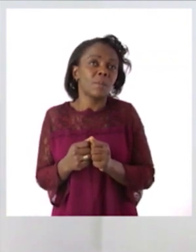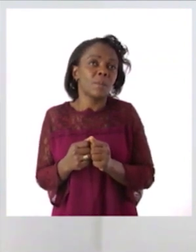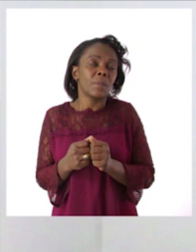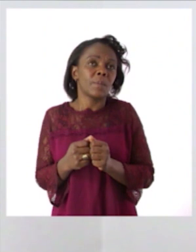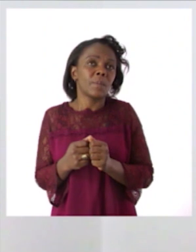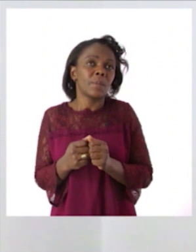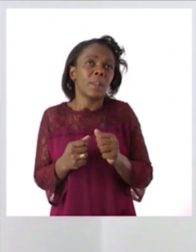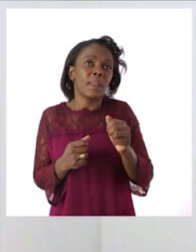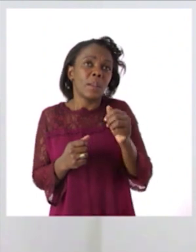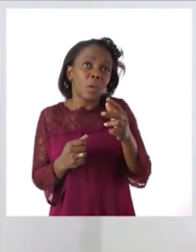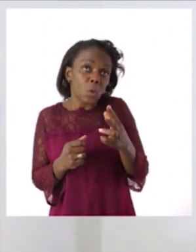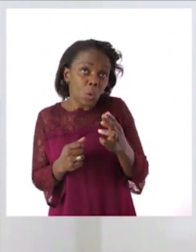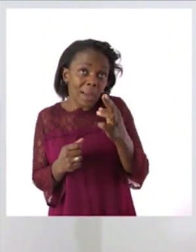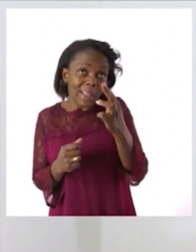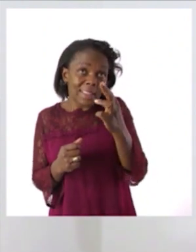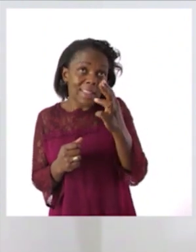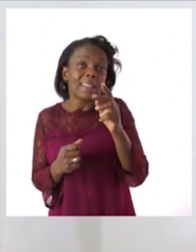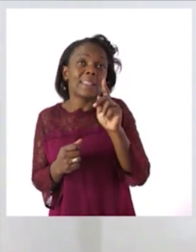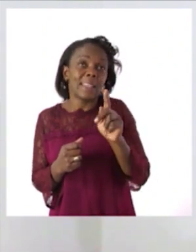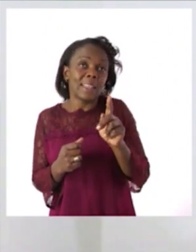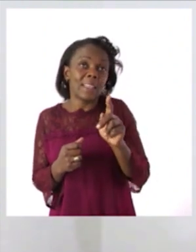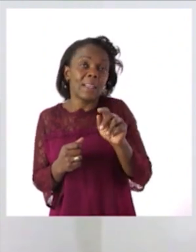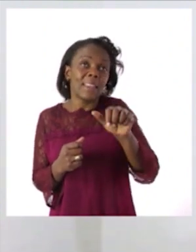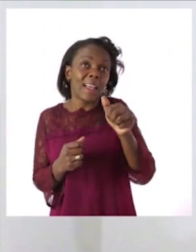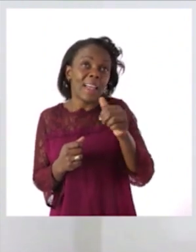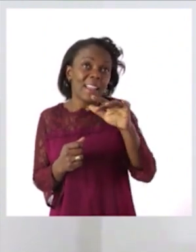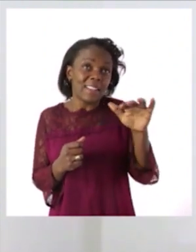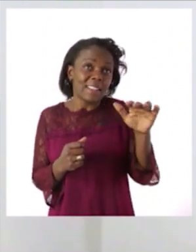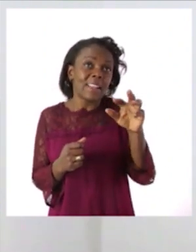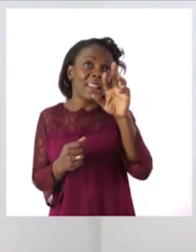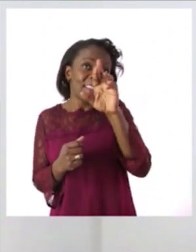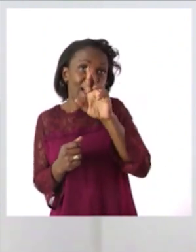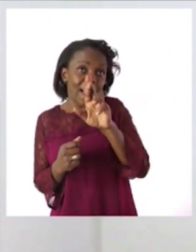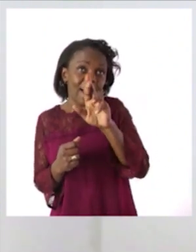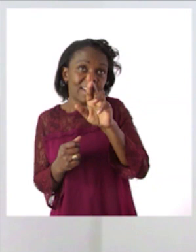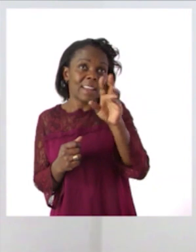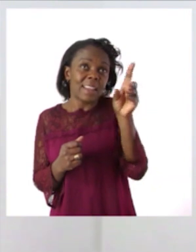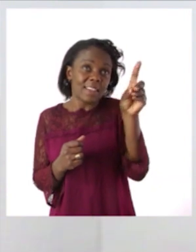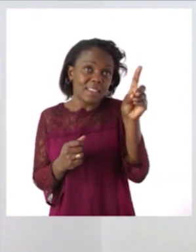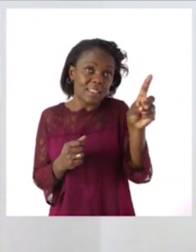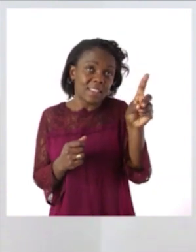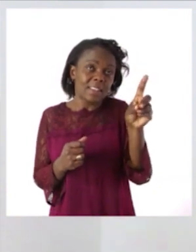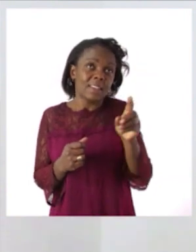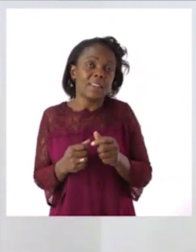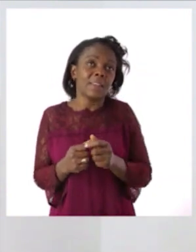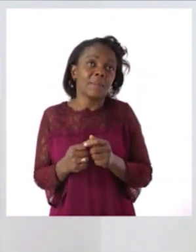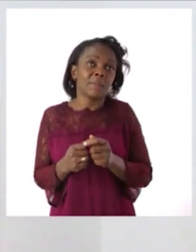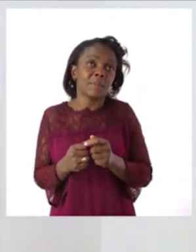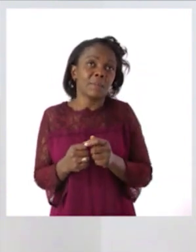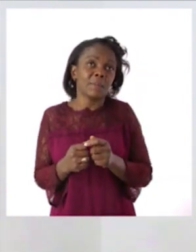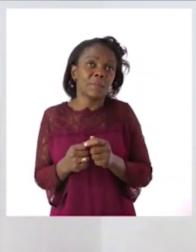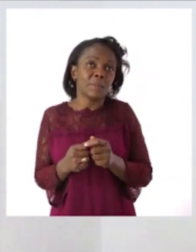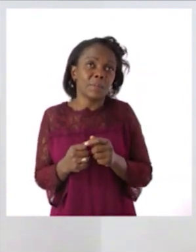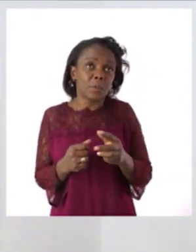vowel. And I had the two consonants again after a vowel. Where do I divide? They must not come together.